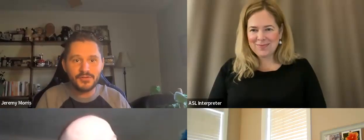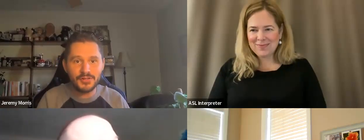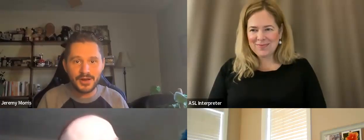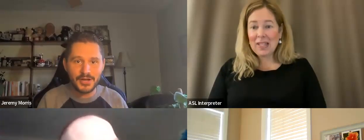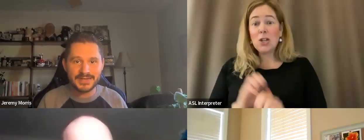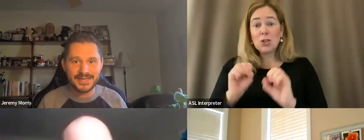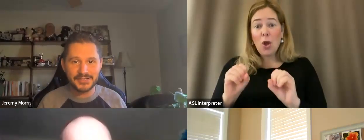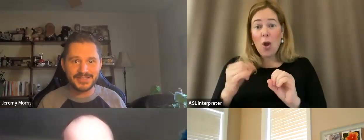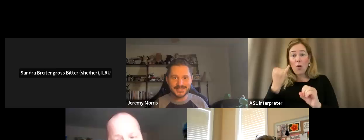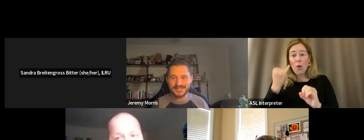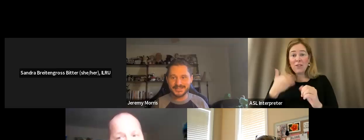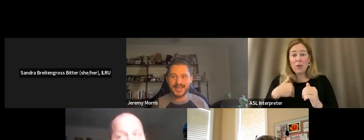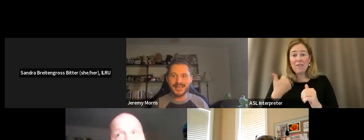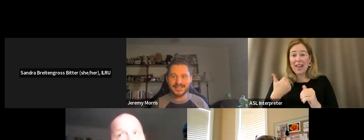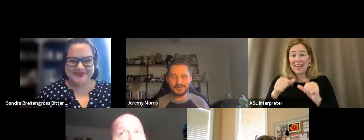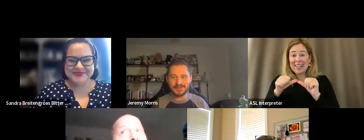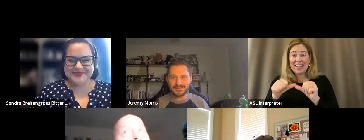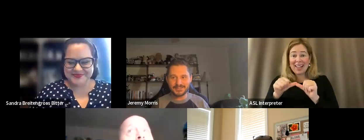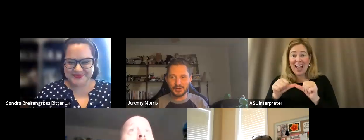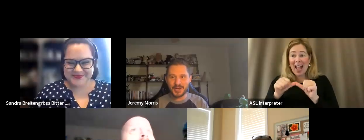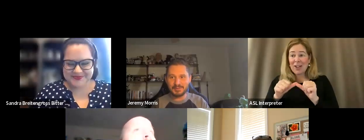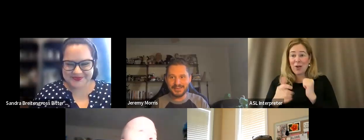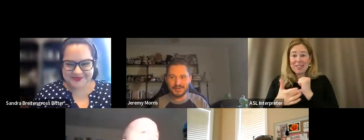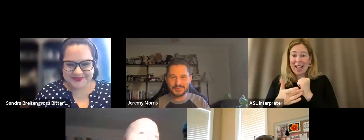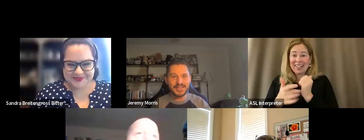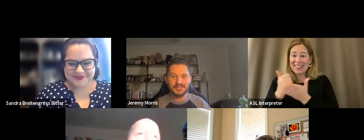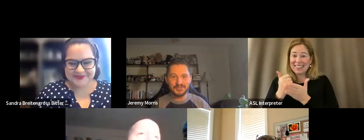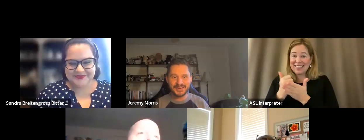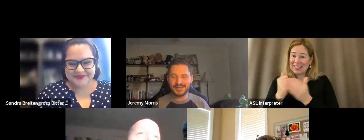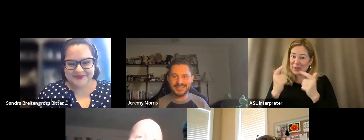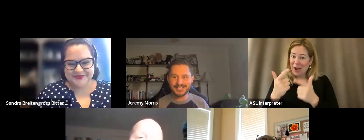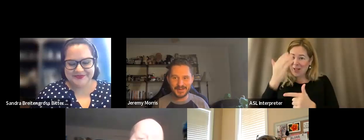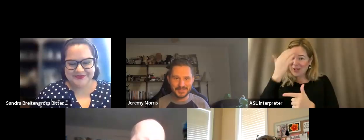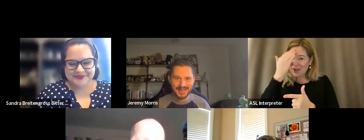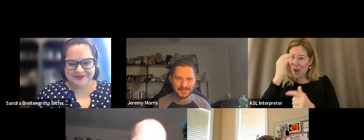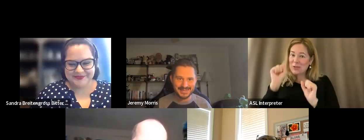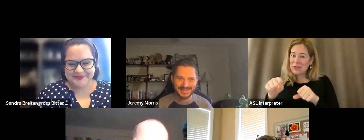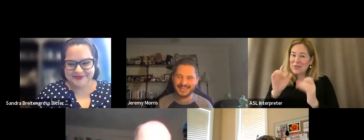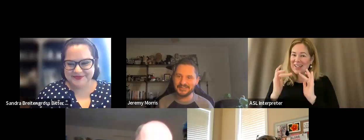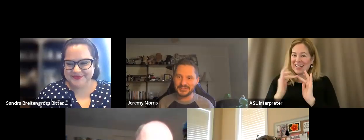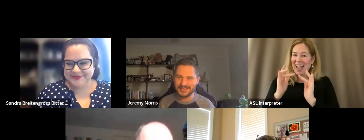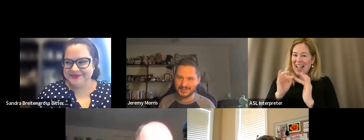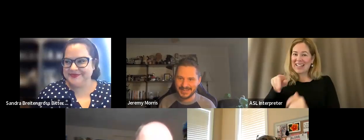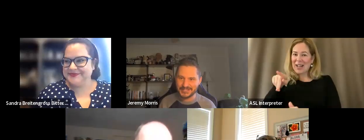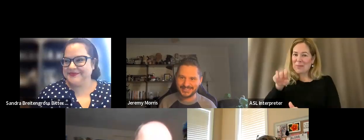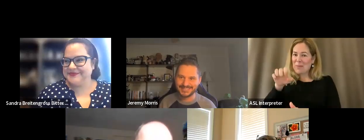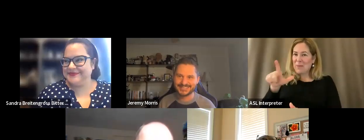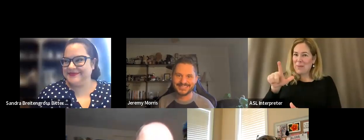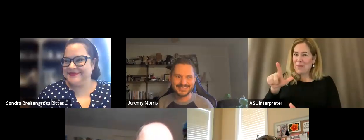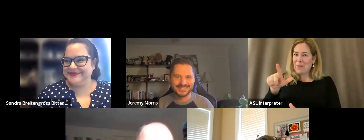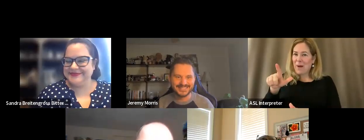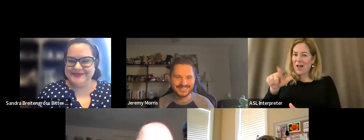So if you have further ongoing technical assistance, as everyone on this call probably knows, you can contact Paula McAwee, and here's her